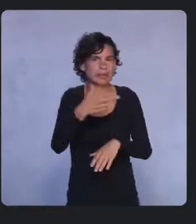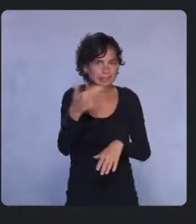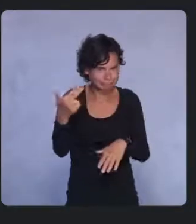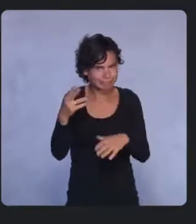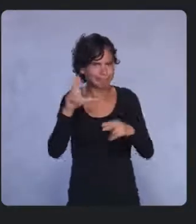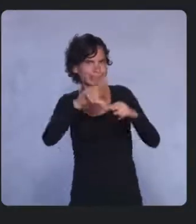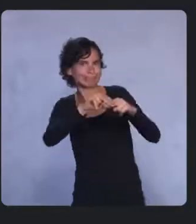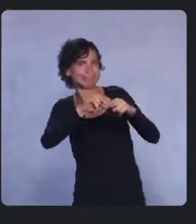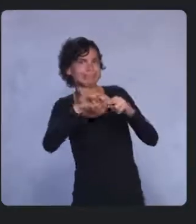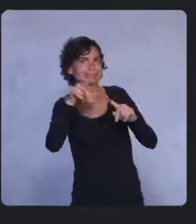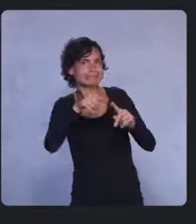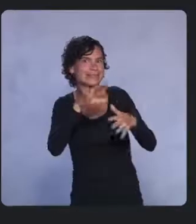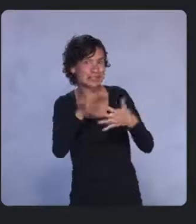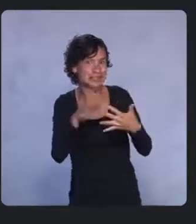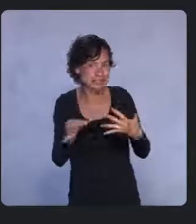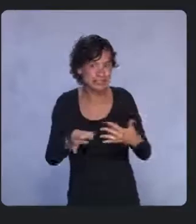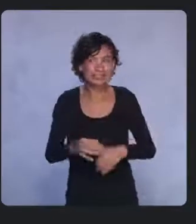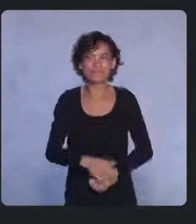feature.